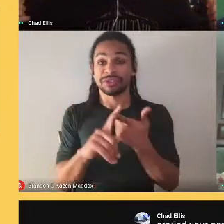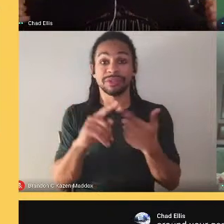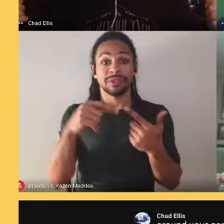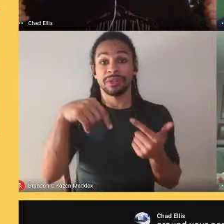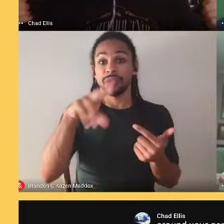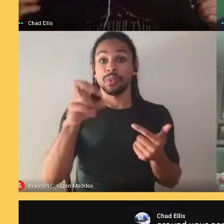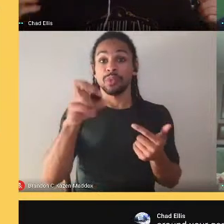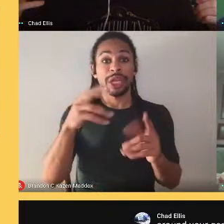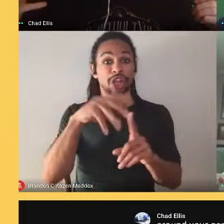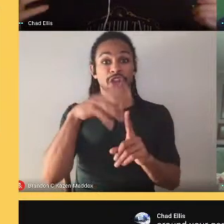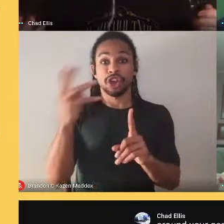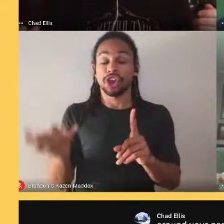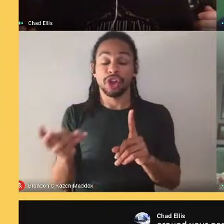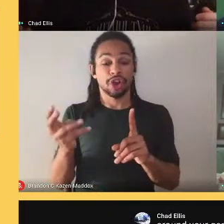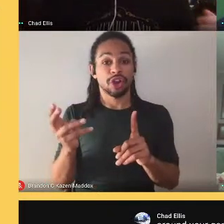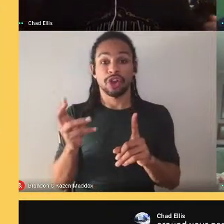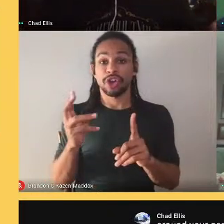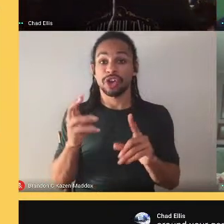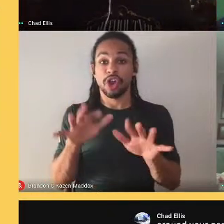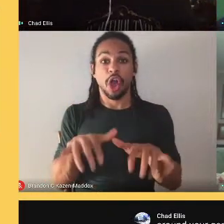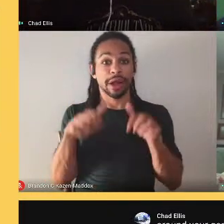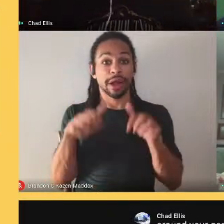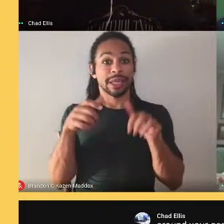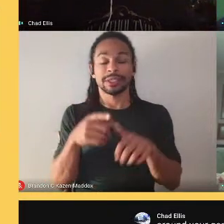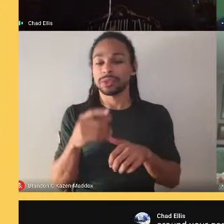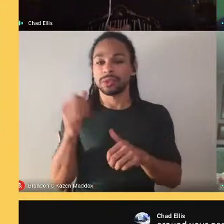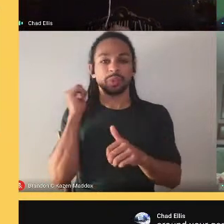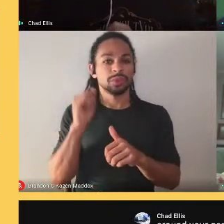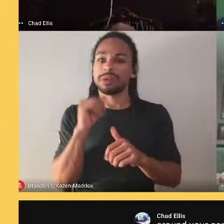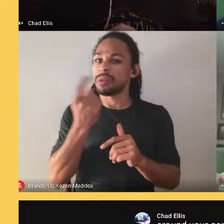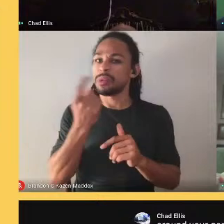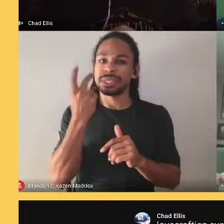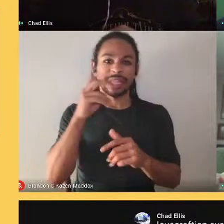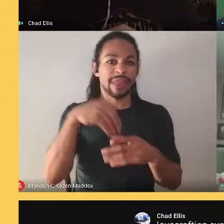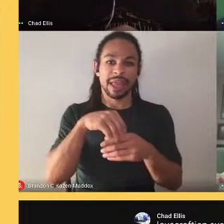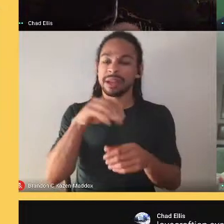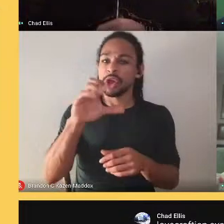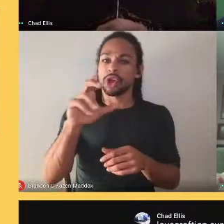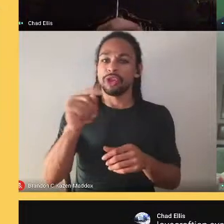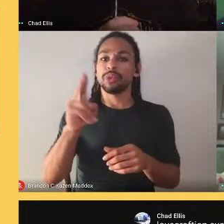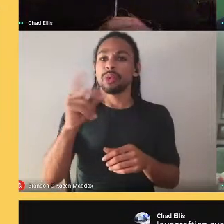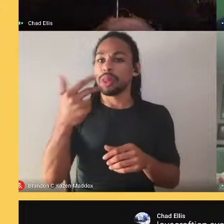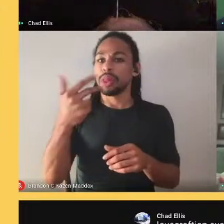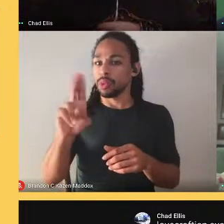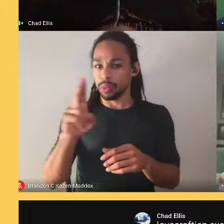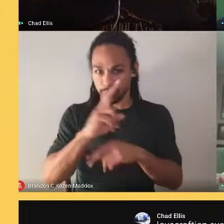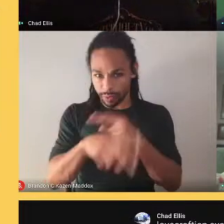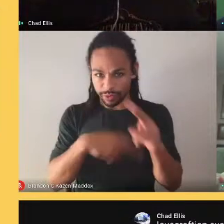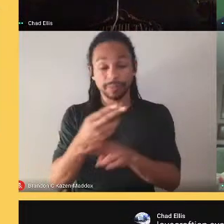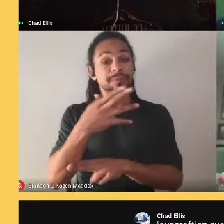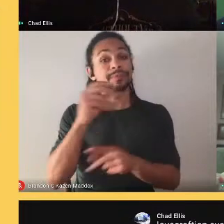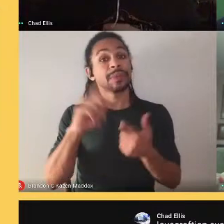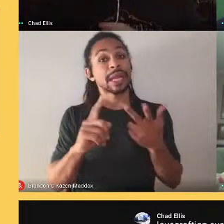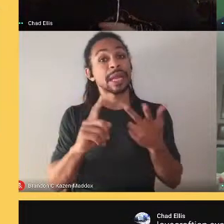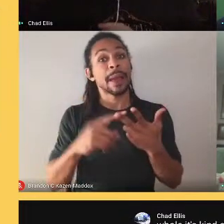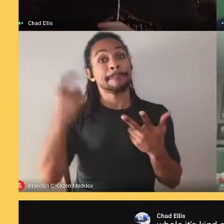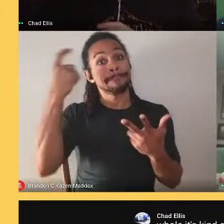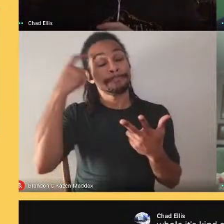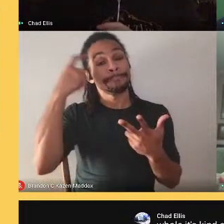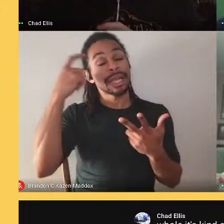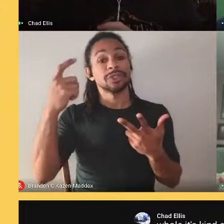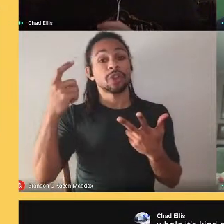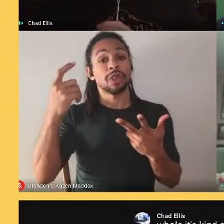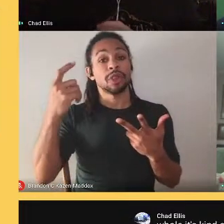in a Cthulhu universe. And also where I know that there are mental illness is something many members are familiar